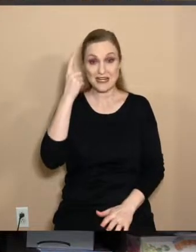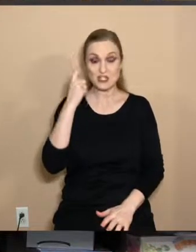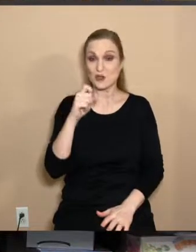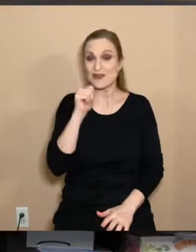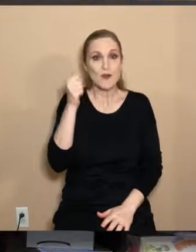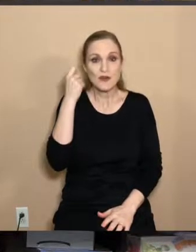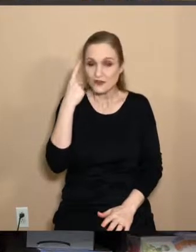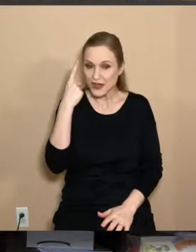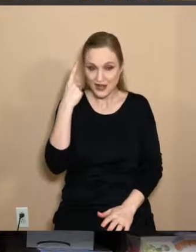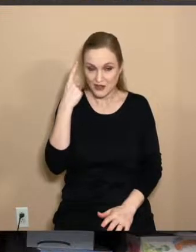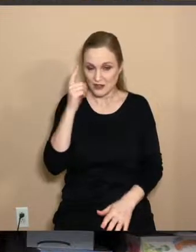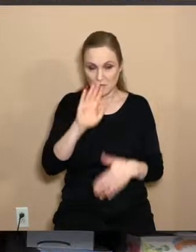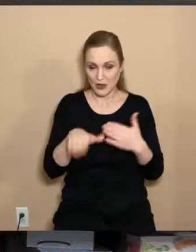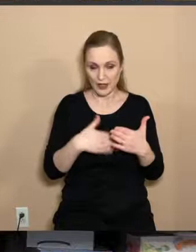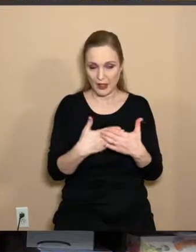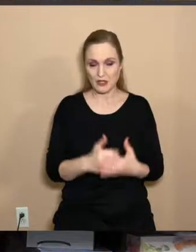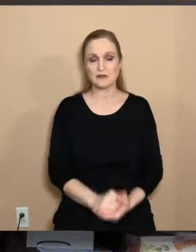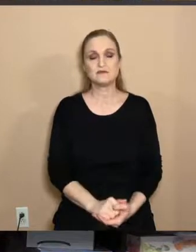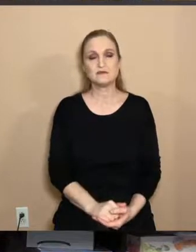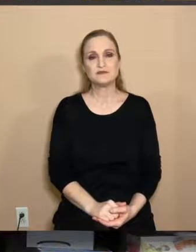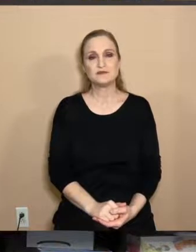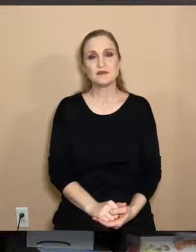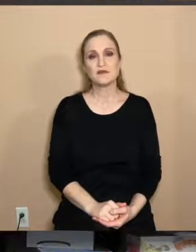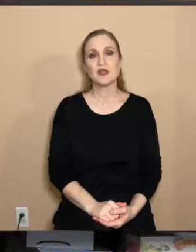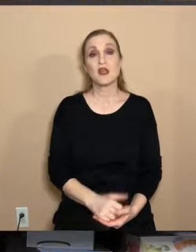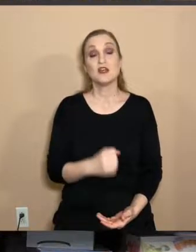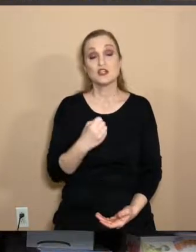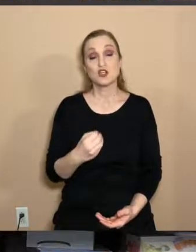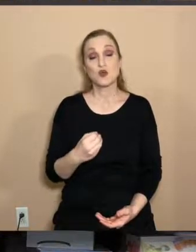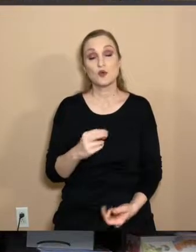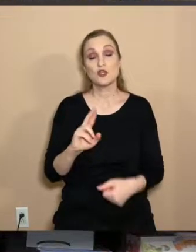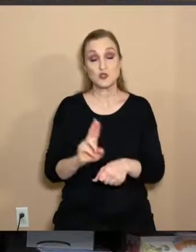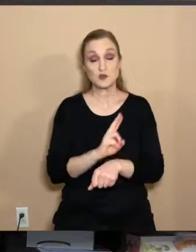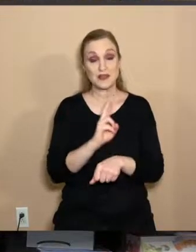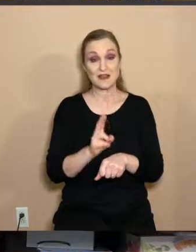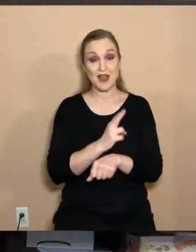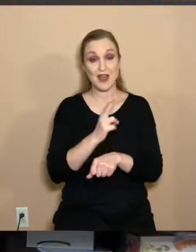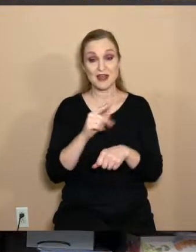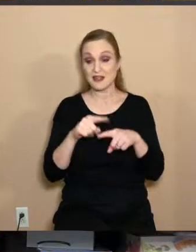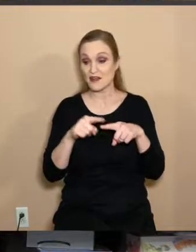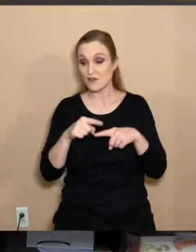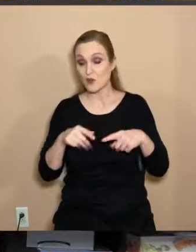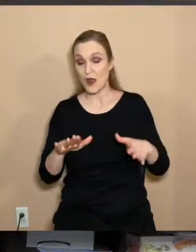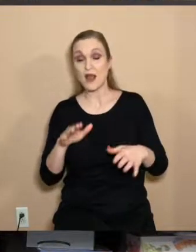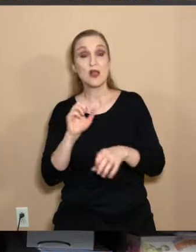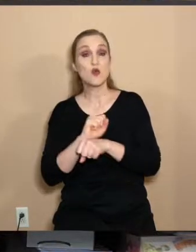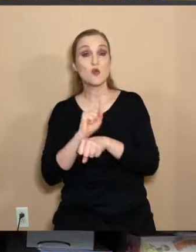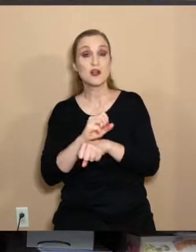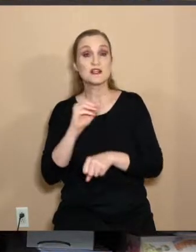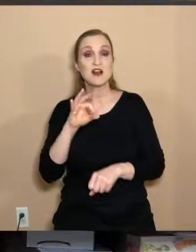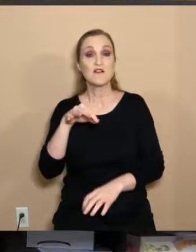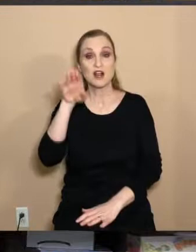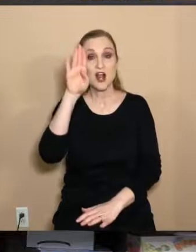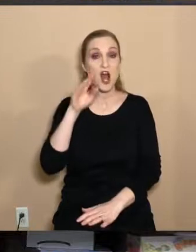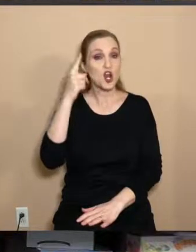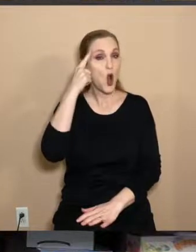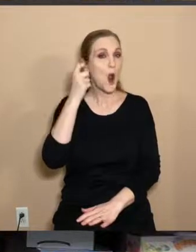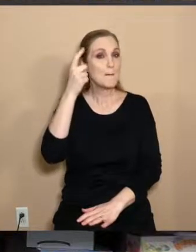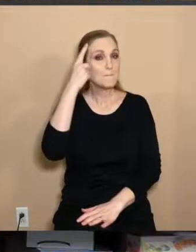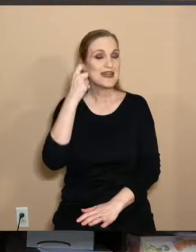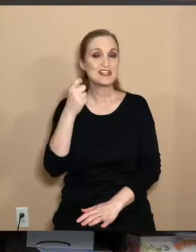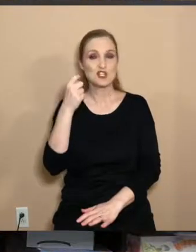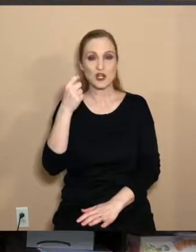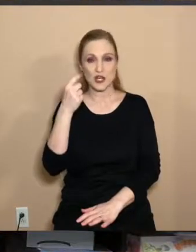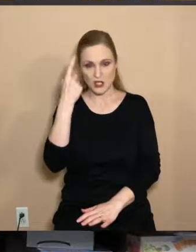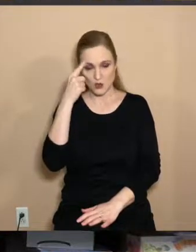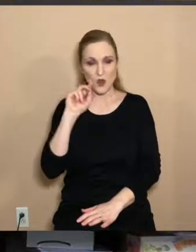us. And taking that to the bigger scale is that the workings of God are a mystery to us. Just